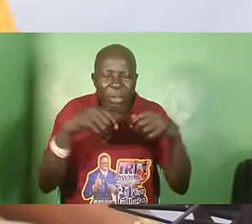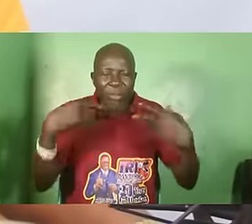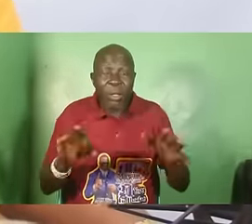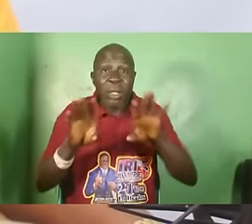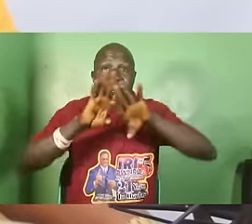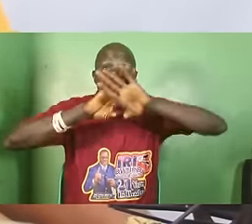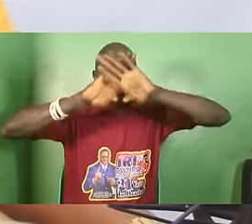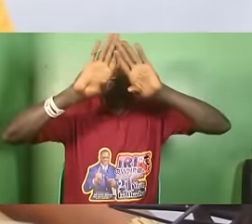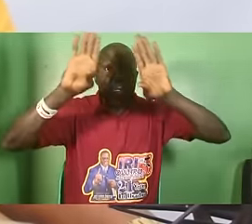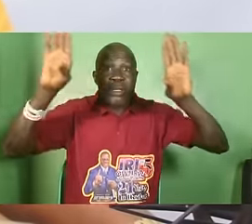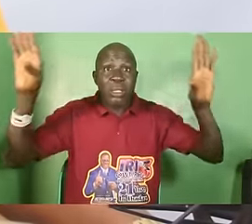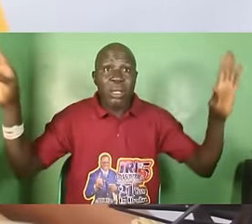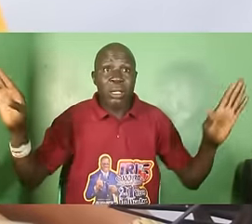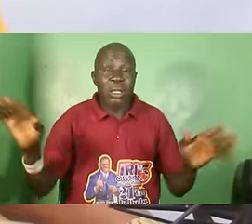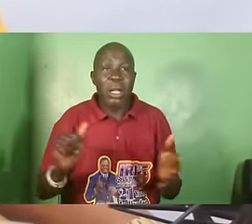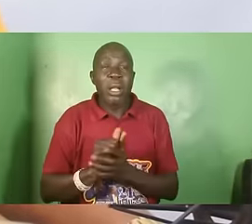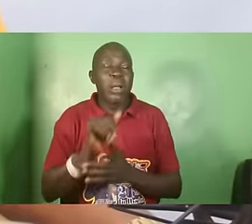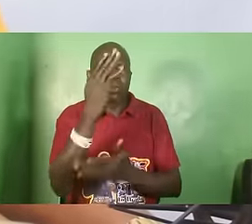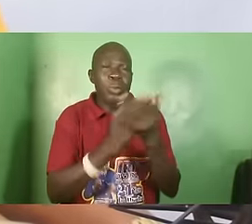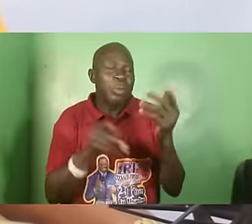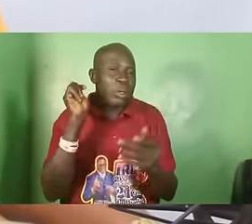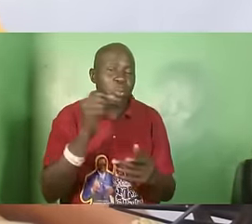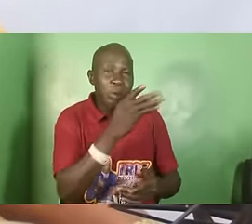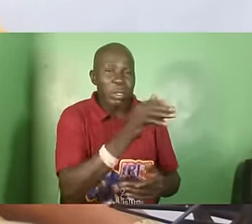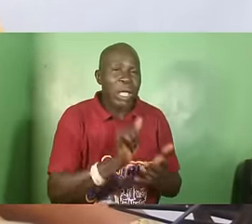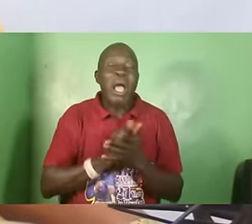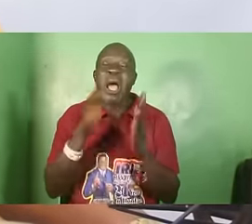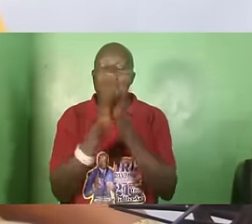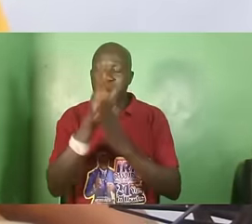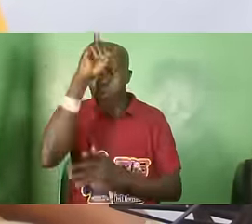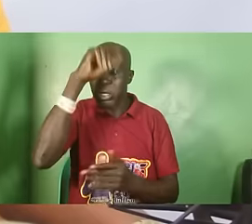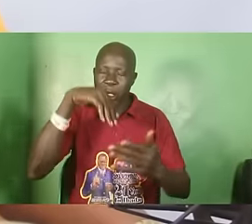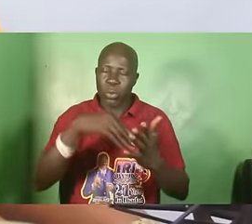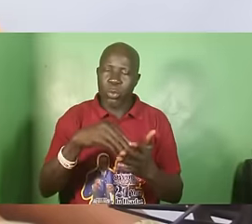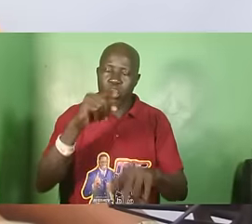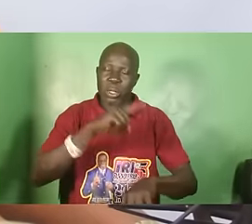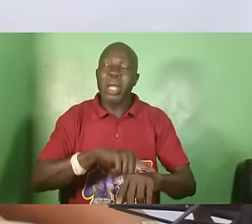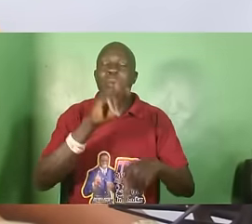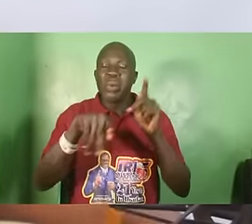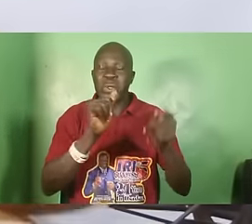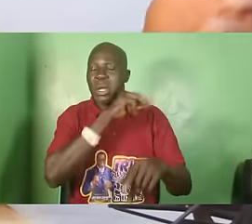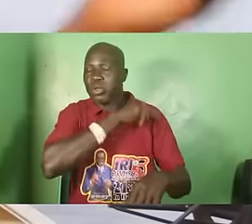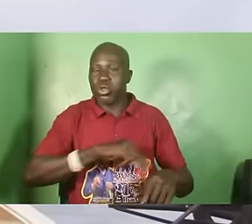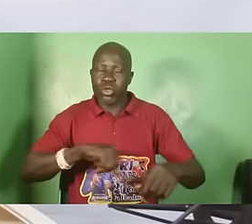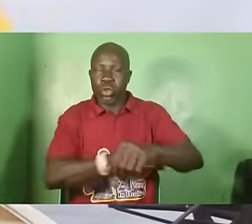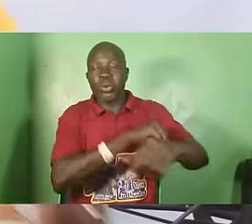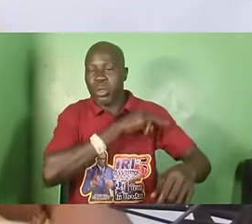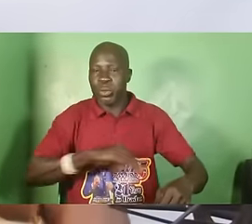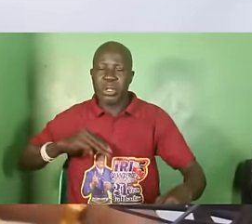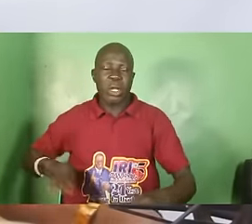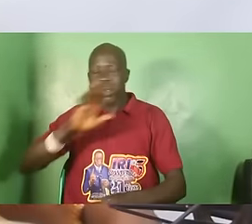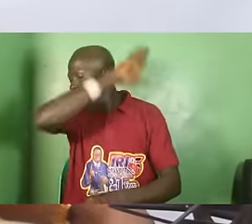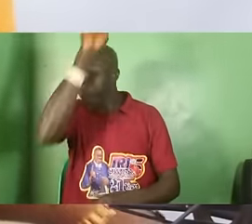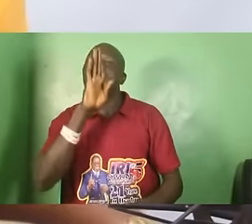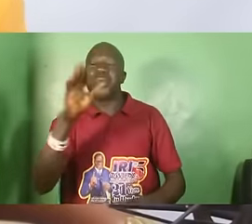Many testimonies. Opolopo eri wa bi. Ebo mi sir. Please sir. Mo gbadura lekan si. I pray one more time. Mo pray ten ran sir. All the supporters. Ah oju oni